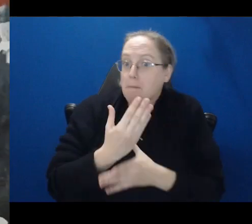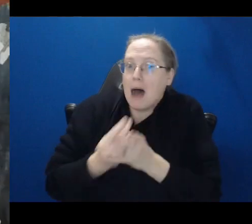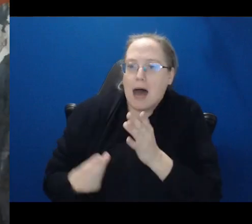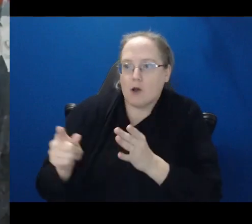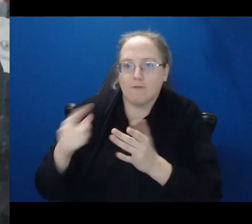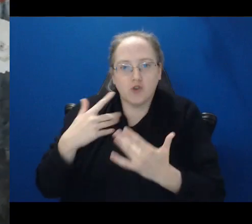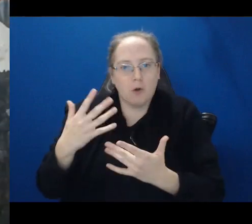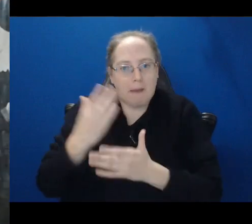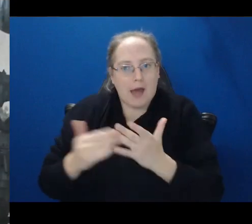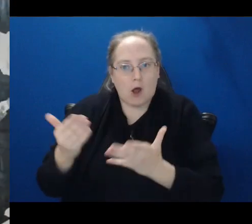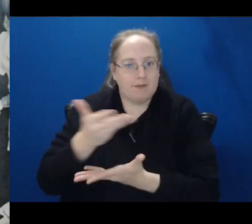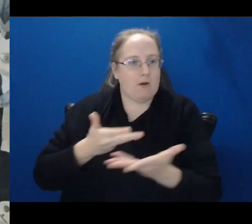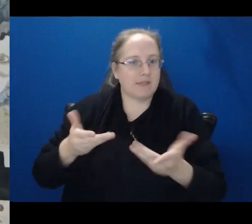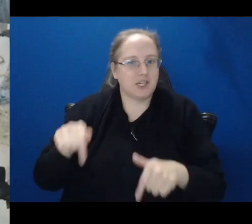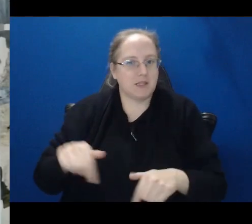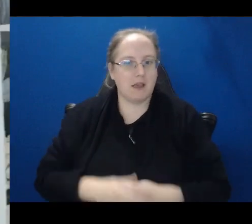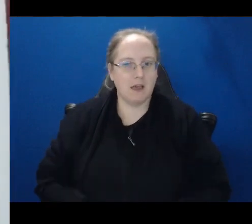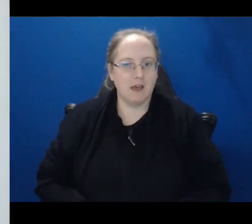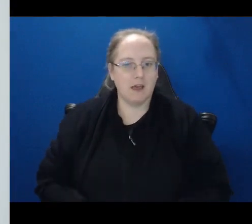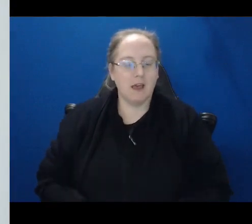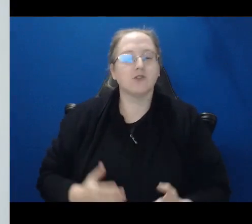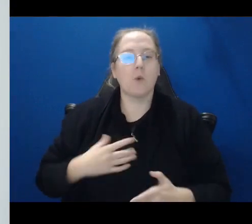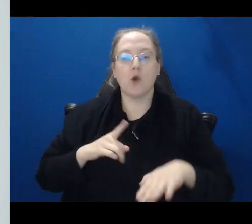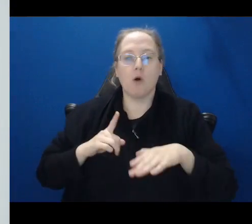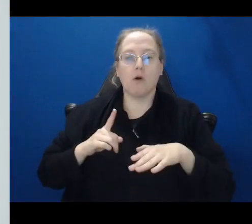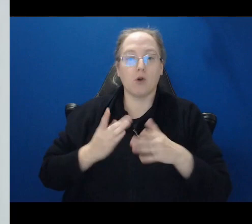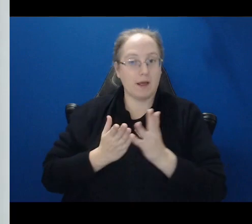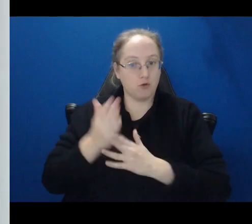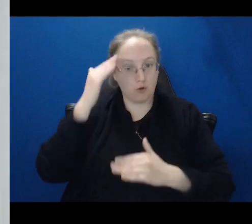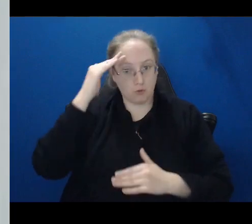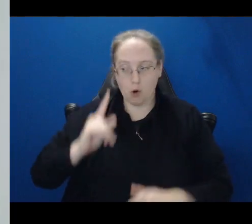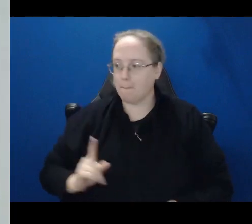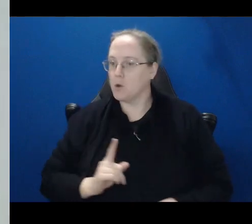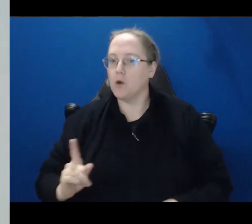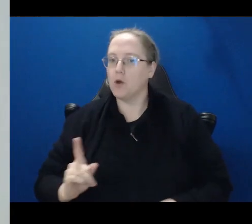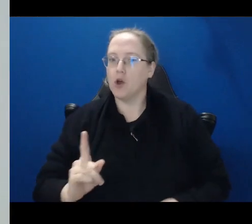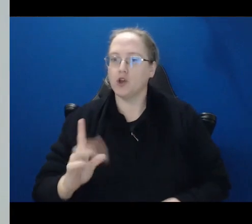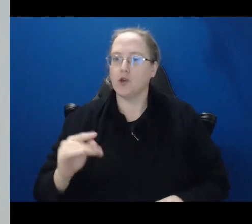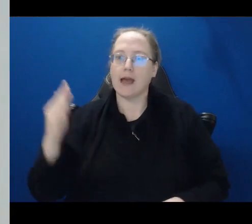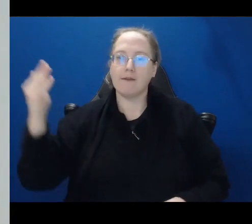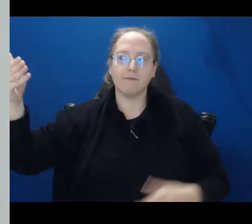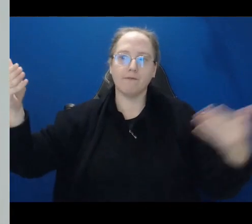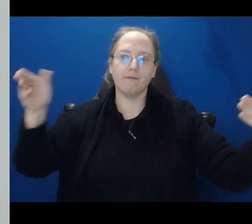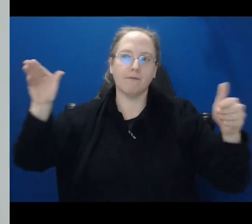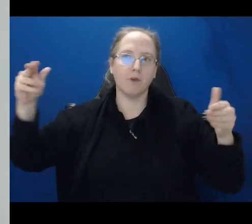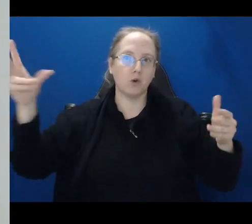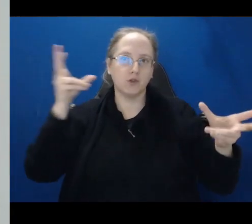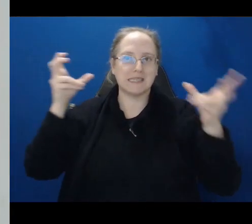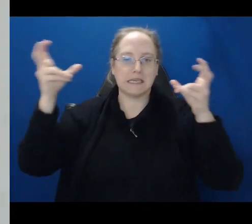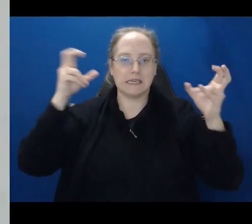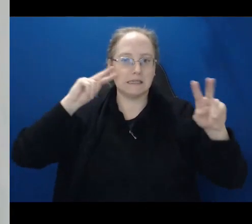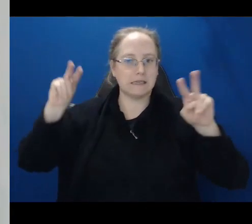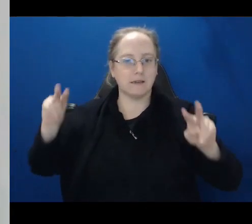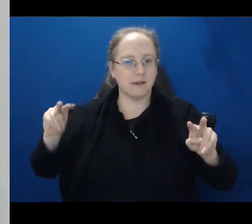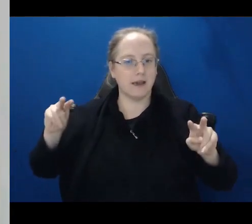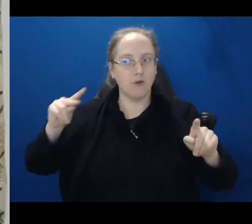a whole different set of imagery in your line of sight. So it's like all